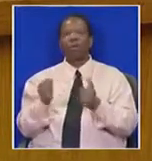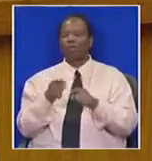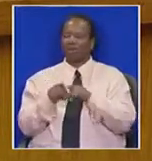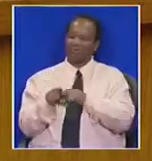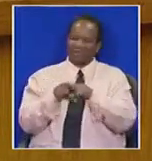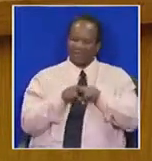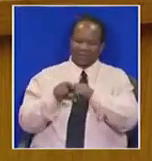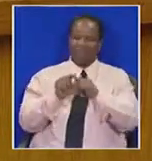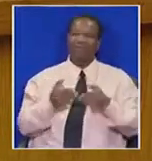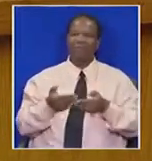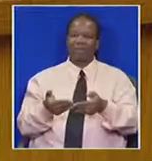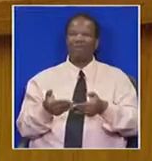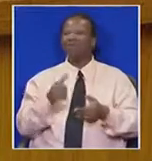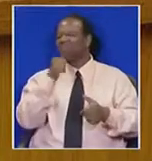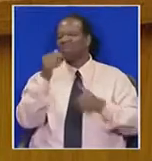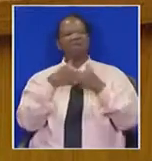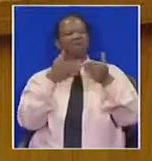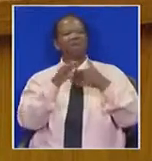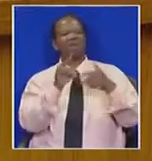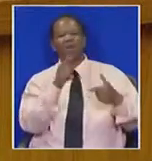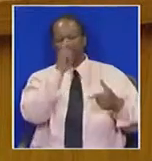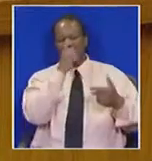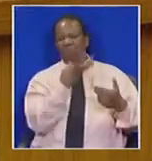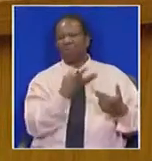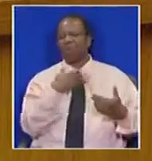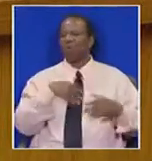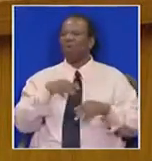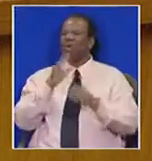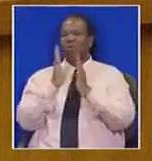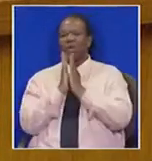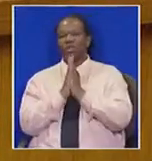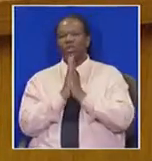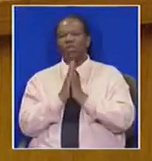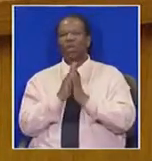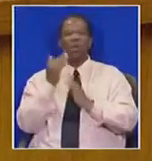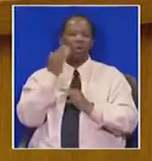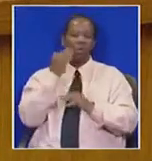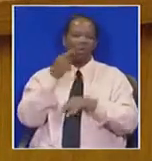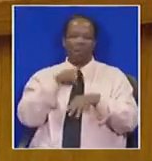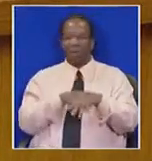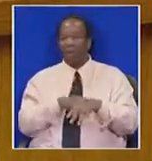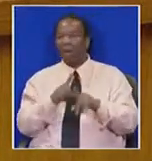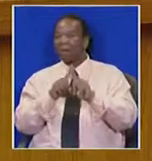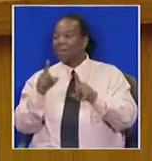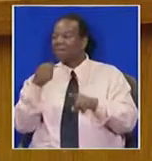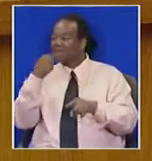service regardless of where they are, their race, religion. It has nothing to do with what they are saying in the media.